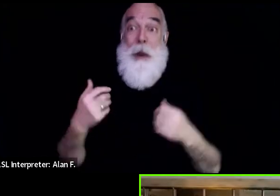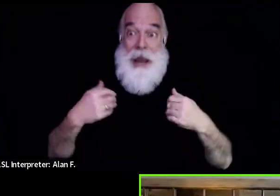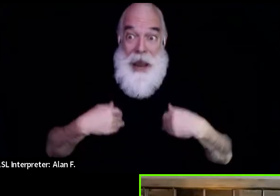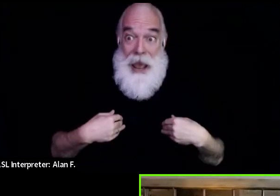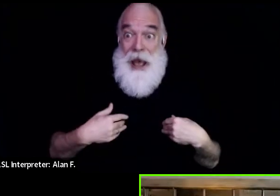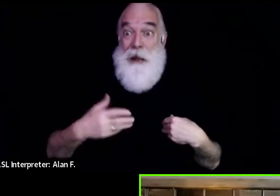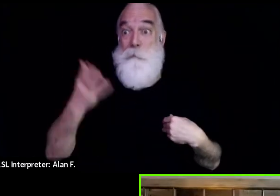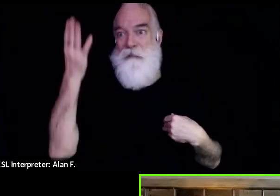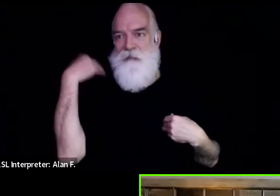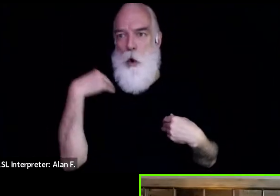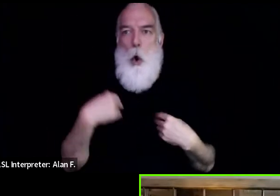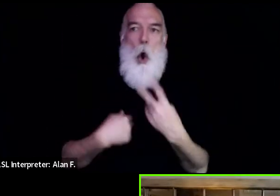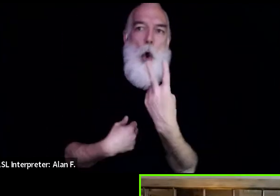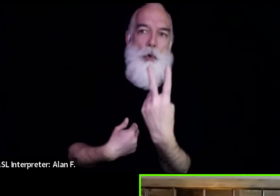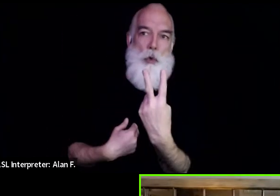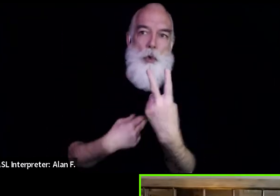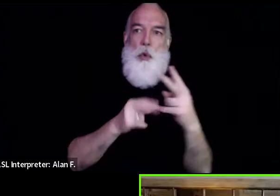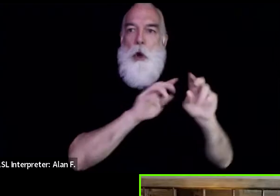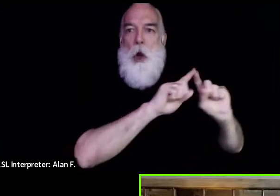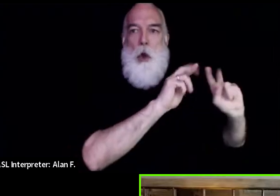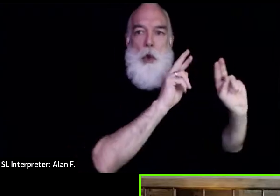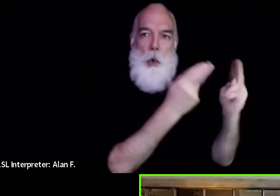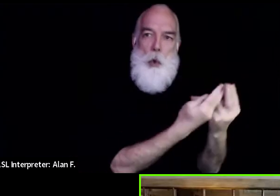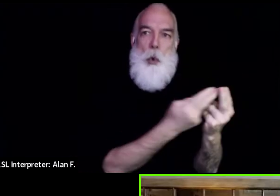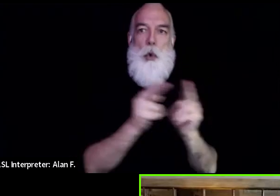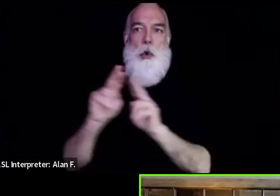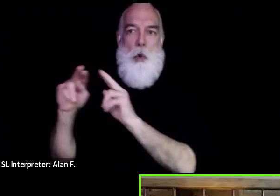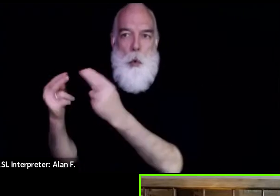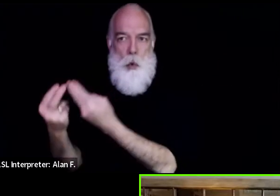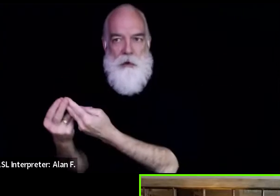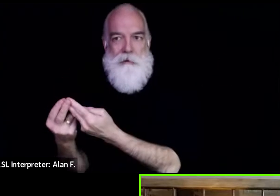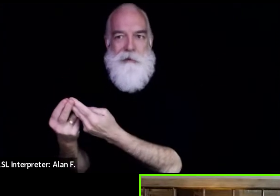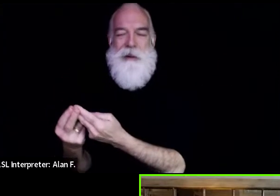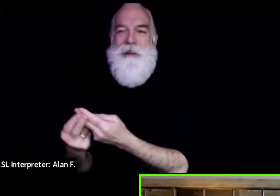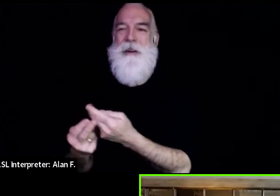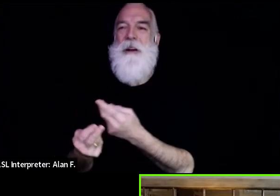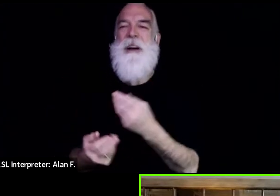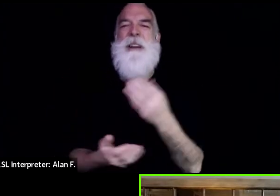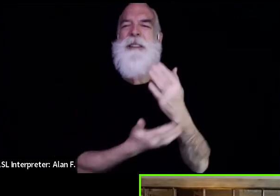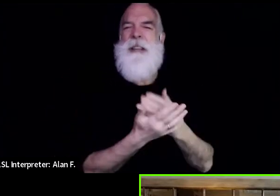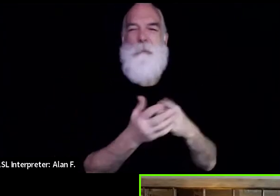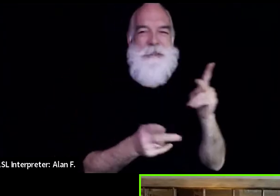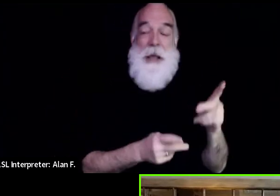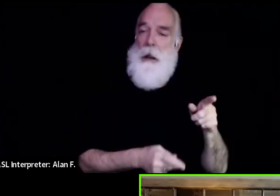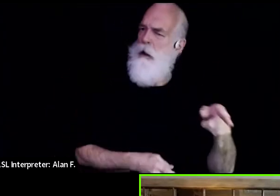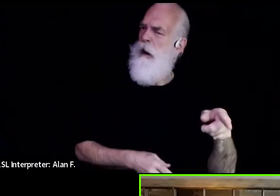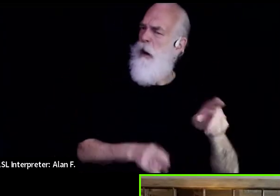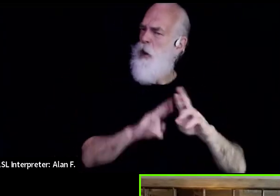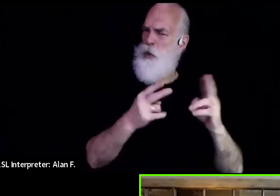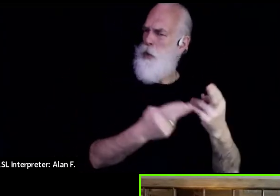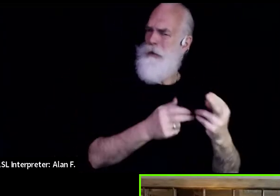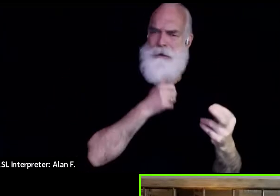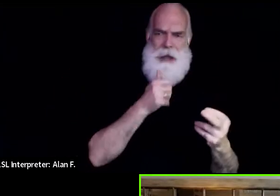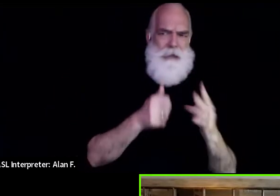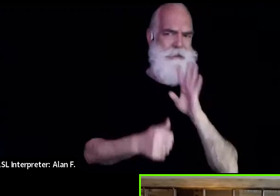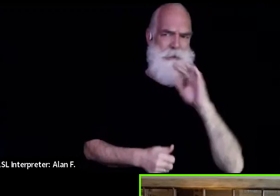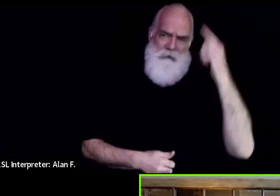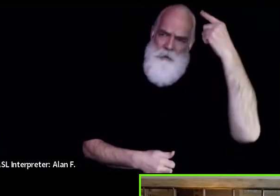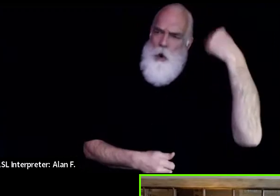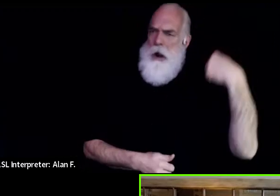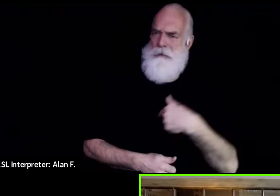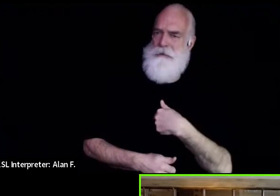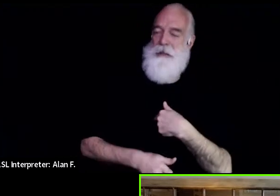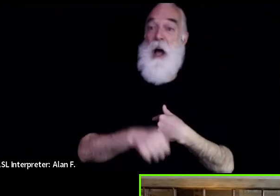who would say the union didn't speak for the rank and file. There were others who said they absolutely spoke for the rank and file. So part